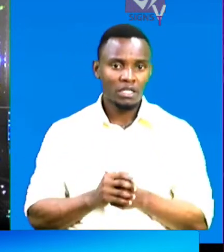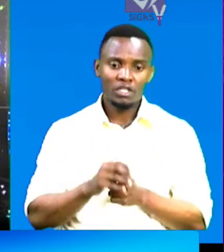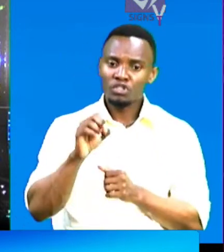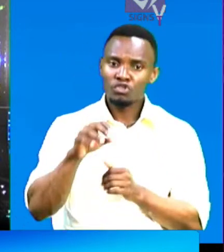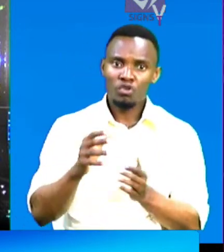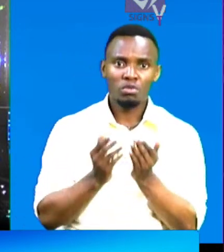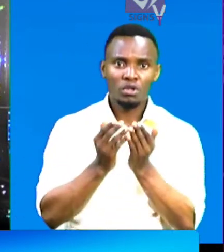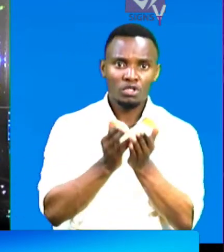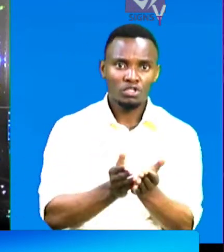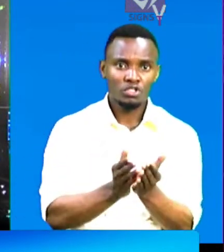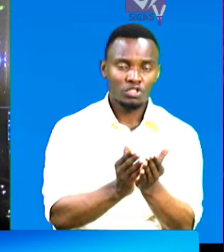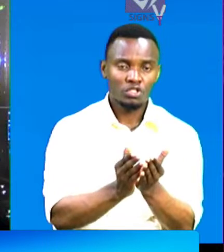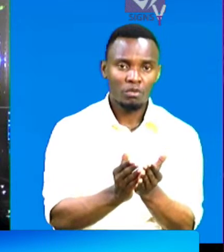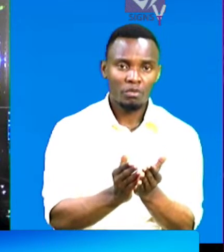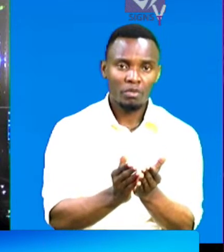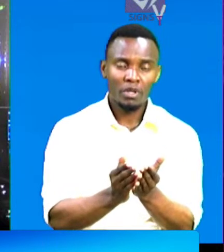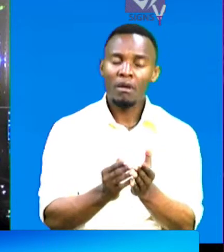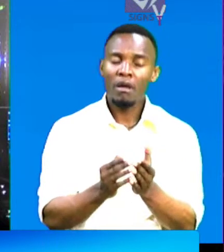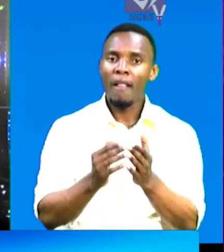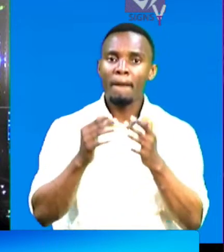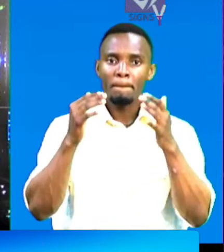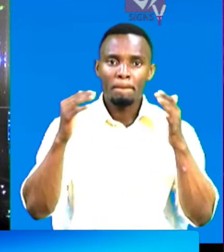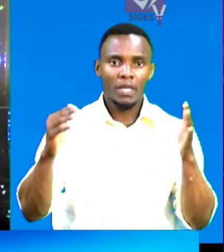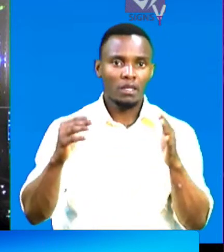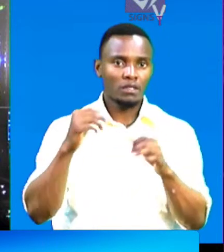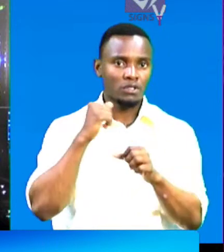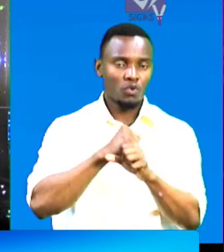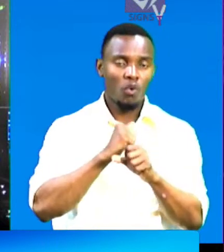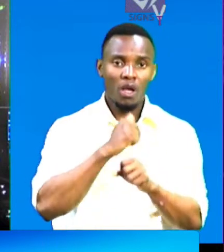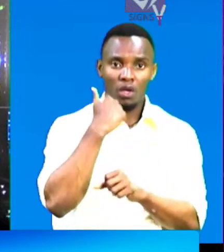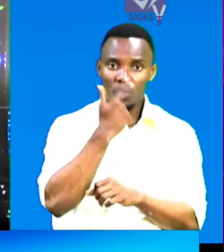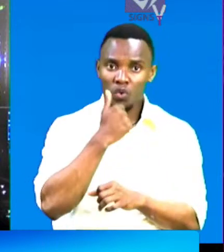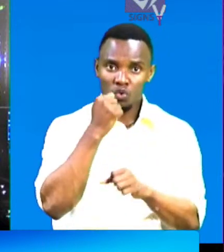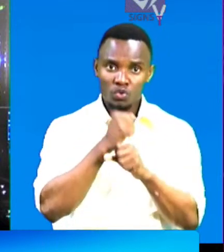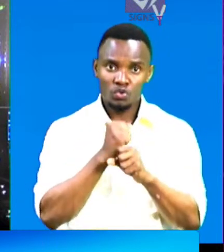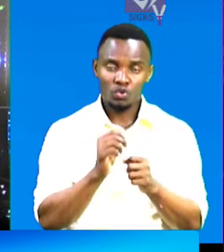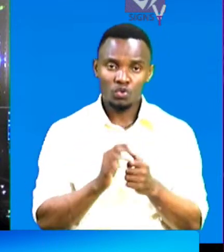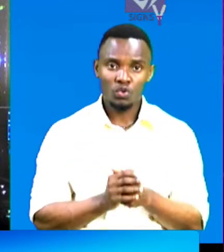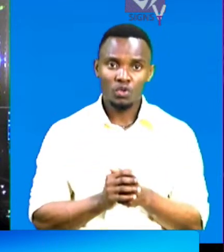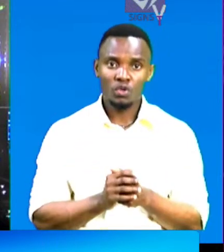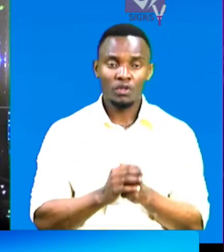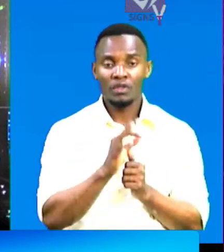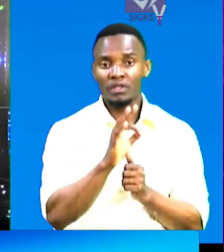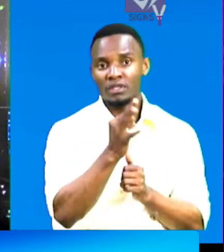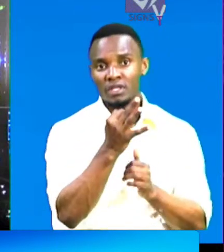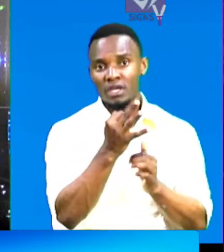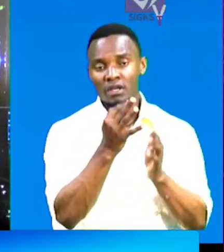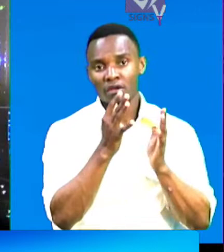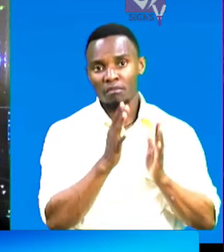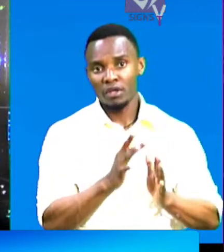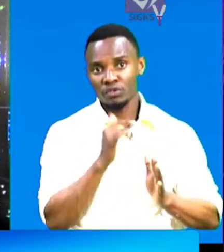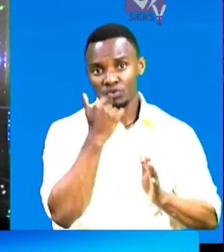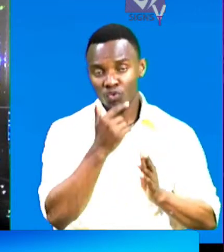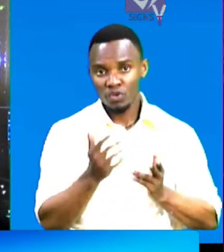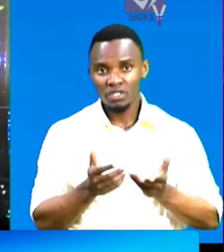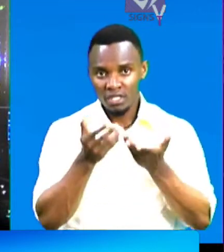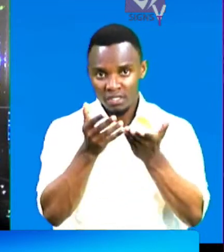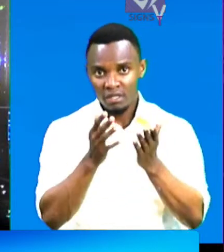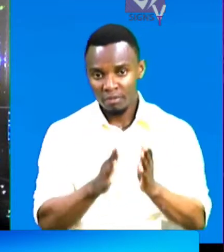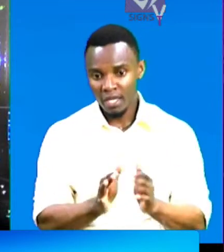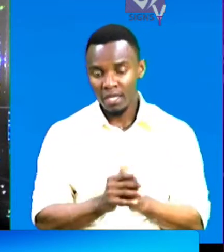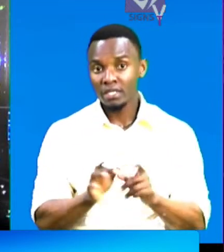work related to processing orders is done by the third party supplier, and this helps you